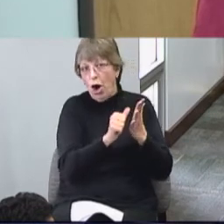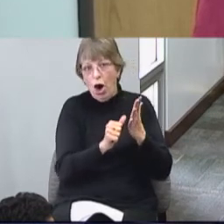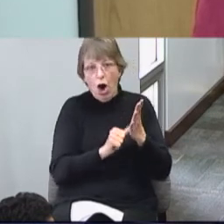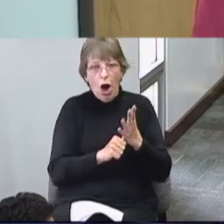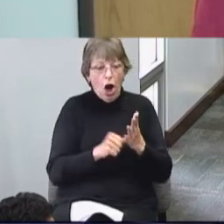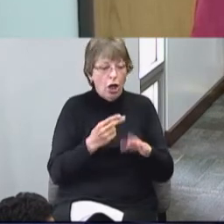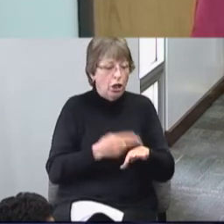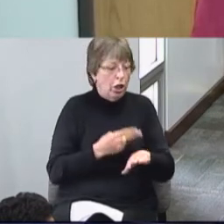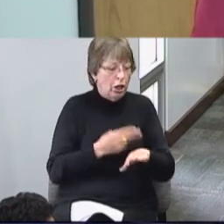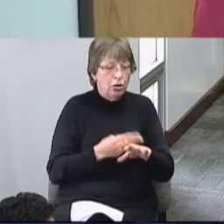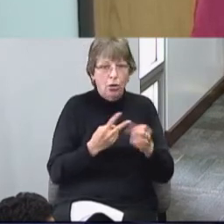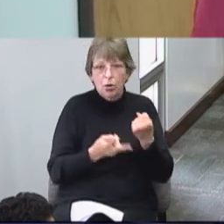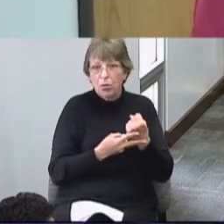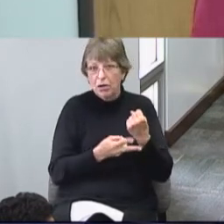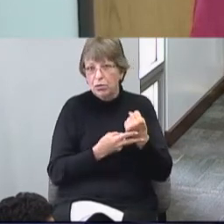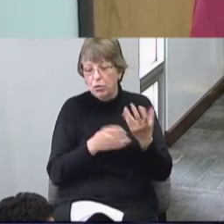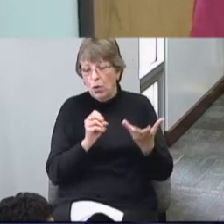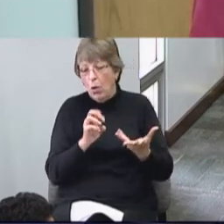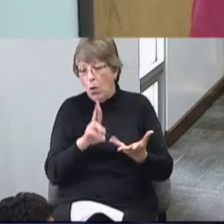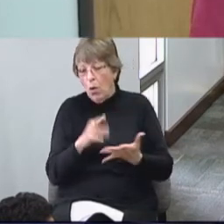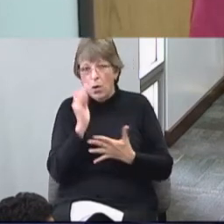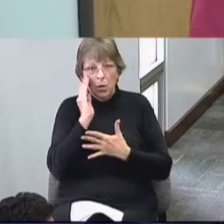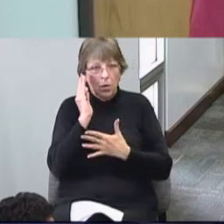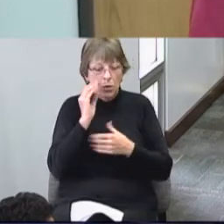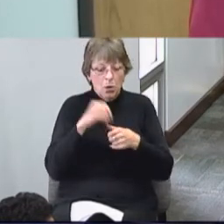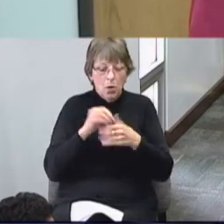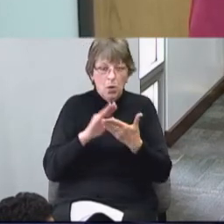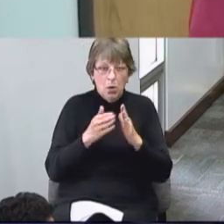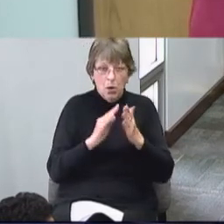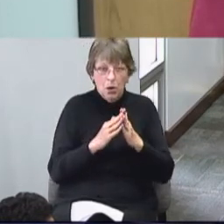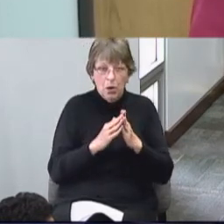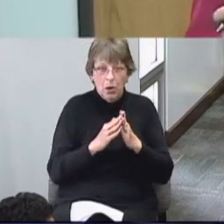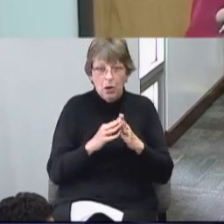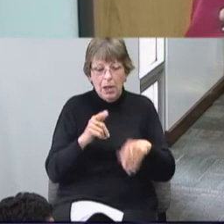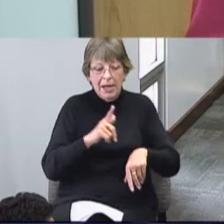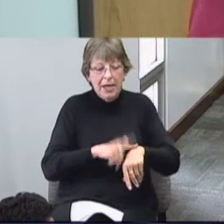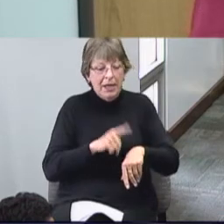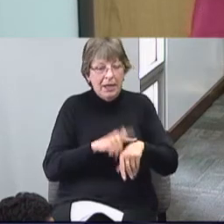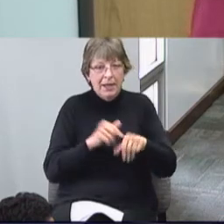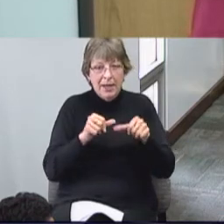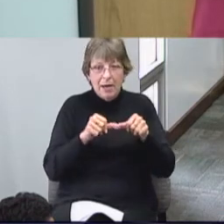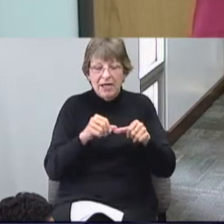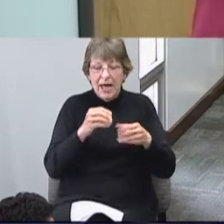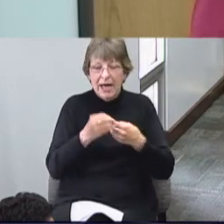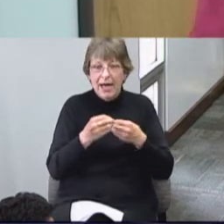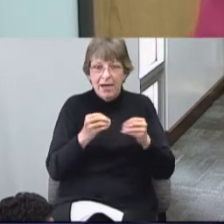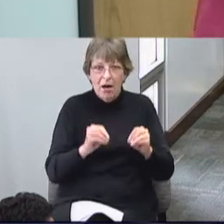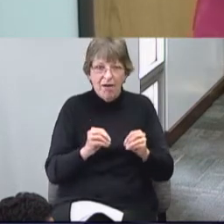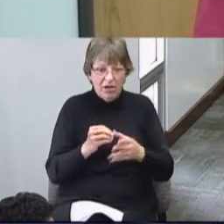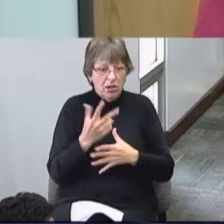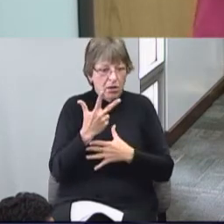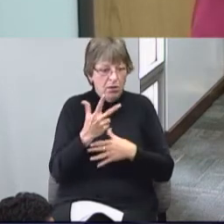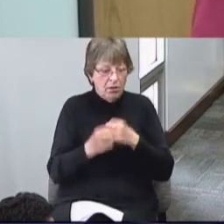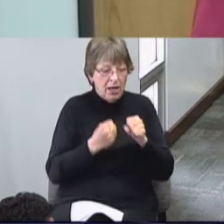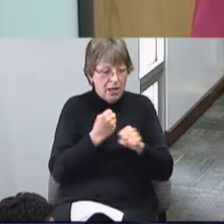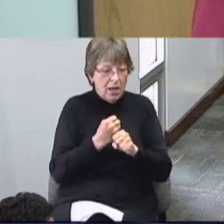or a public entity. Terms would be for 3 years, but we would suggest staggered terms to start with so that you